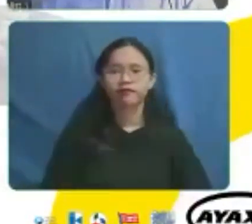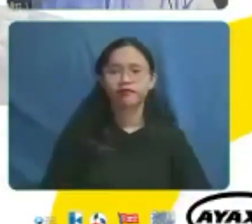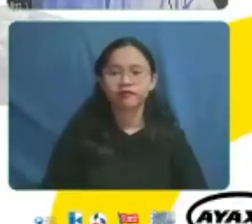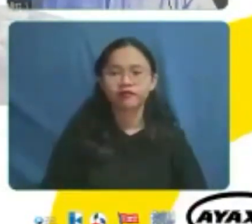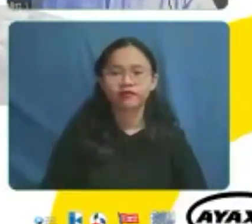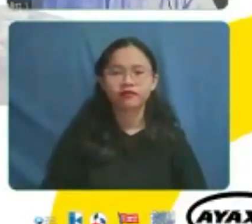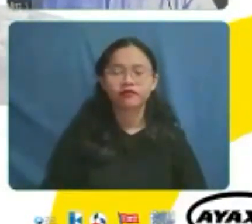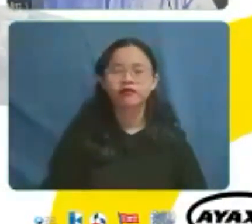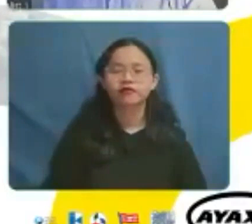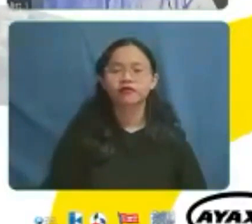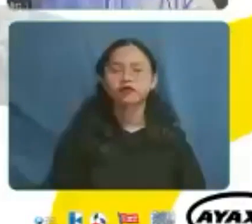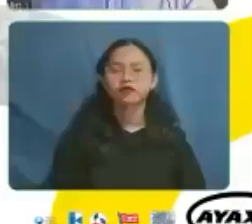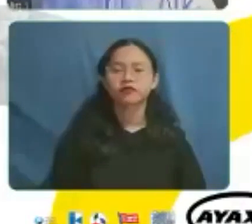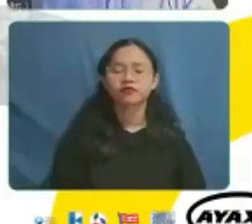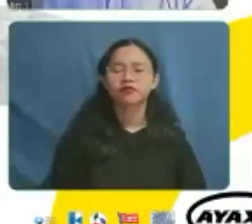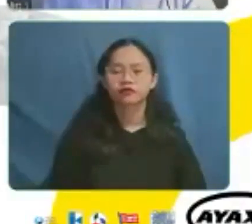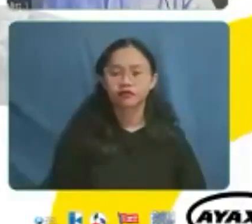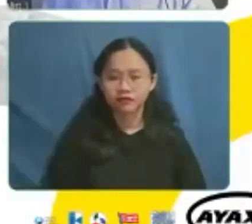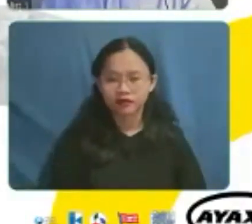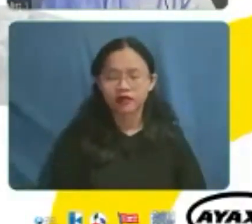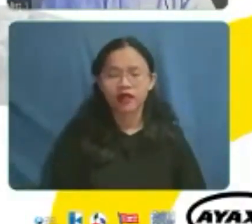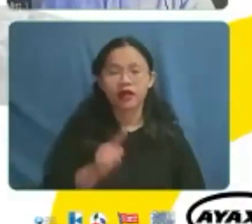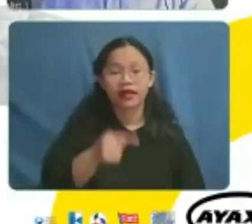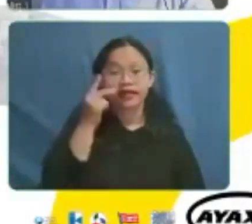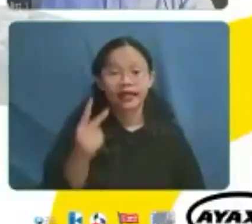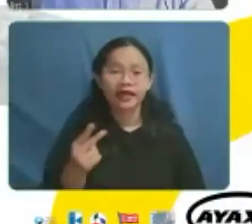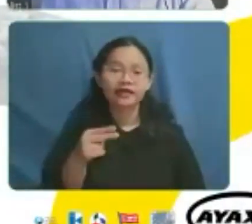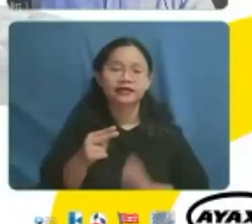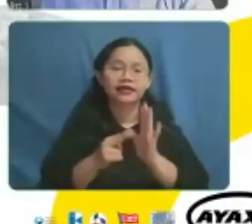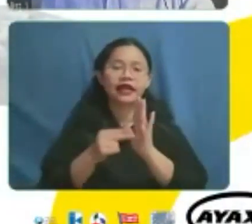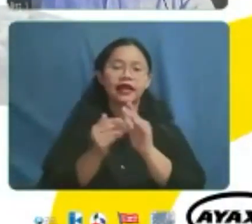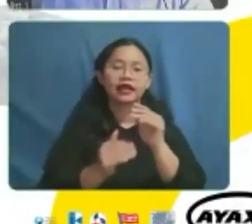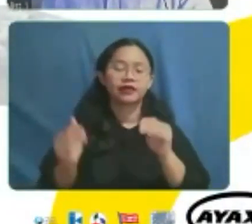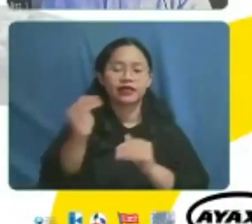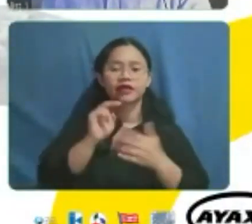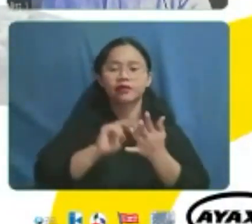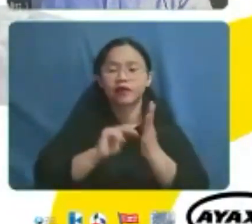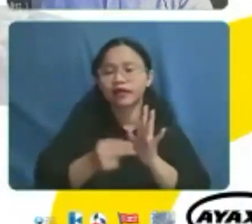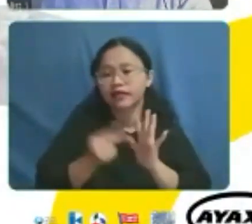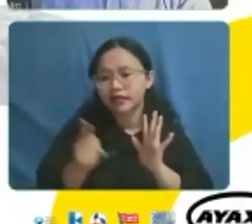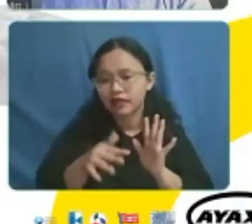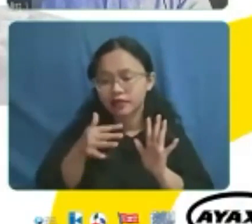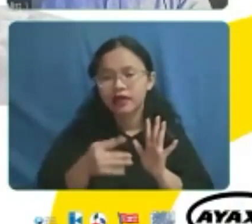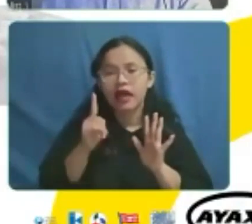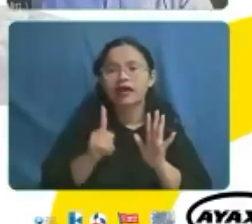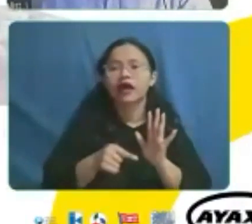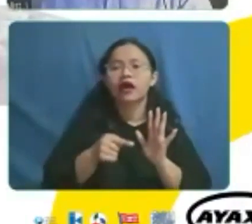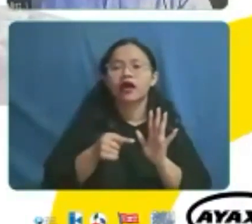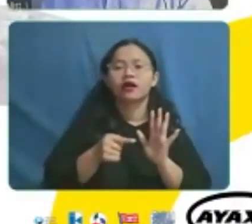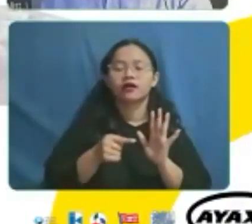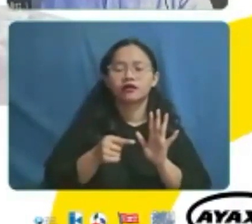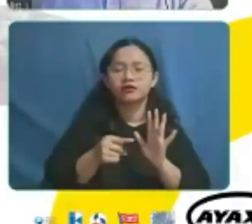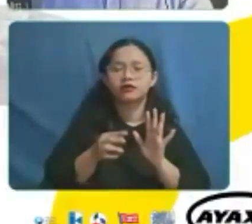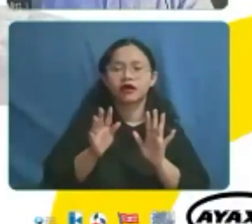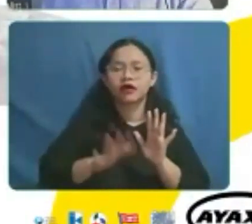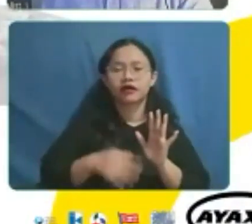have extreme levels, from the high and extreme levels of air pollution, the curve is quite flat. And when